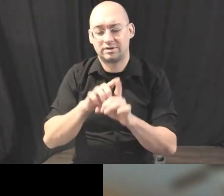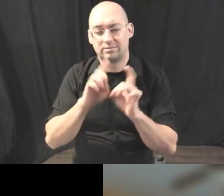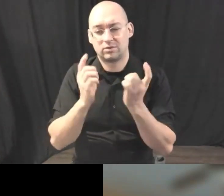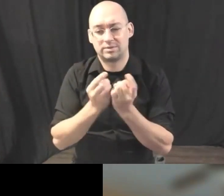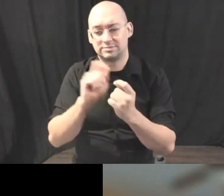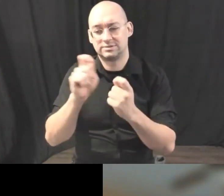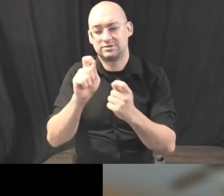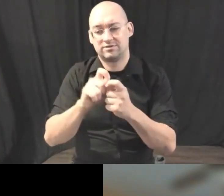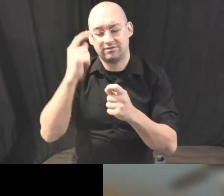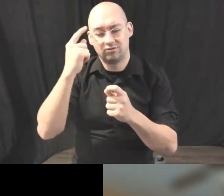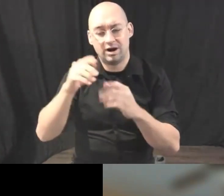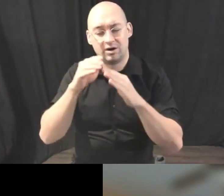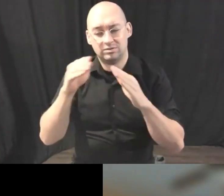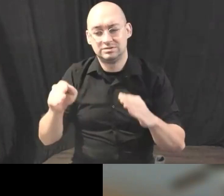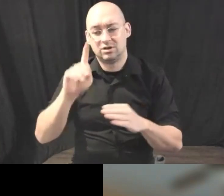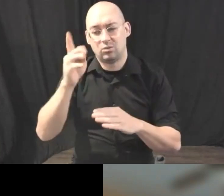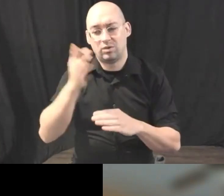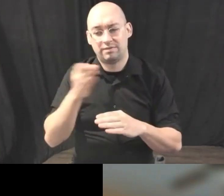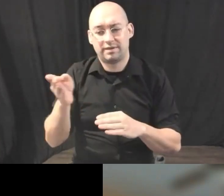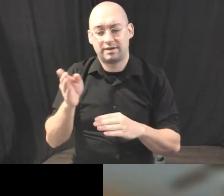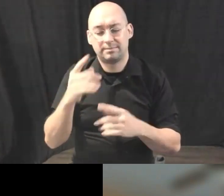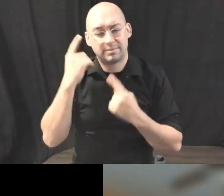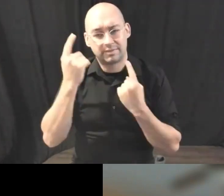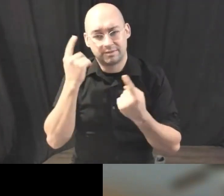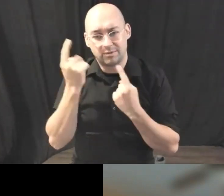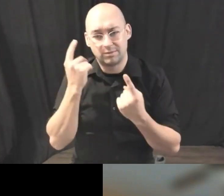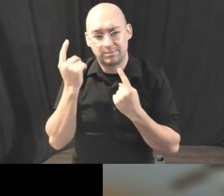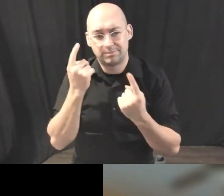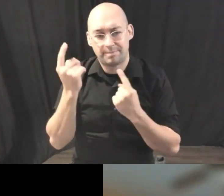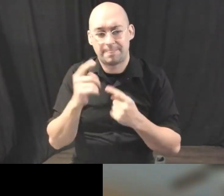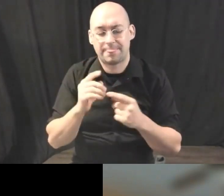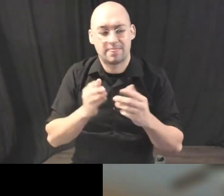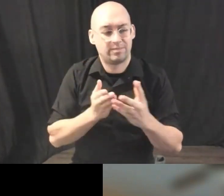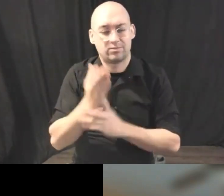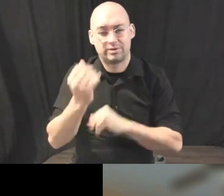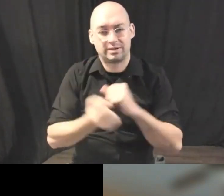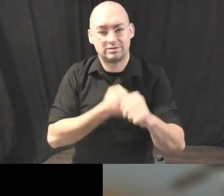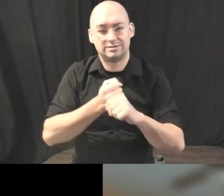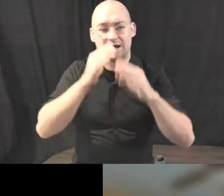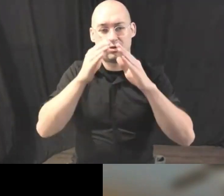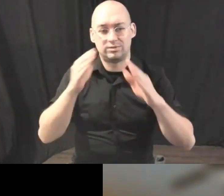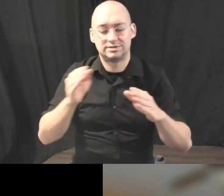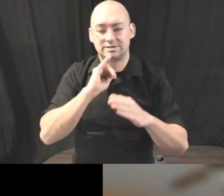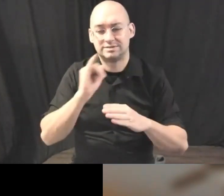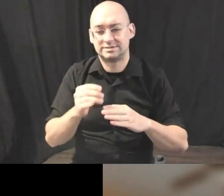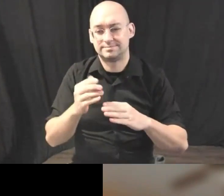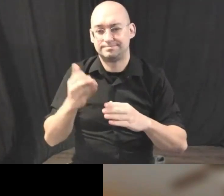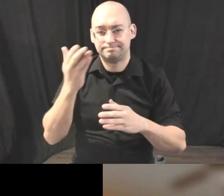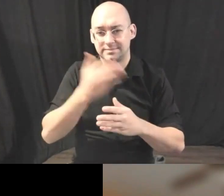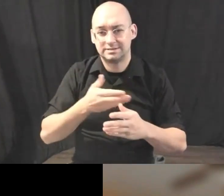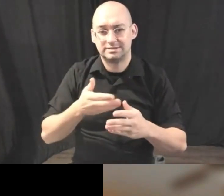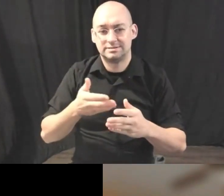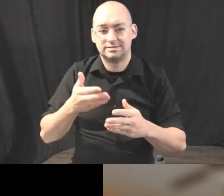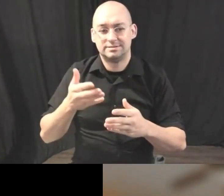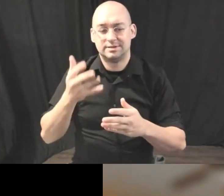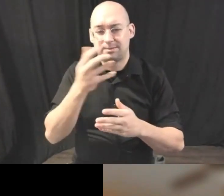for housing, because one of the things I've definitely been thinking about is over the years, housing is typically absent in all of these recovery conversations